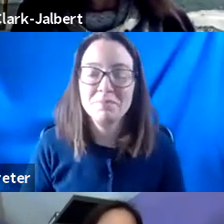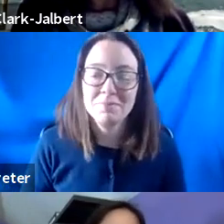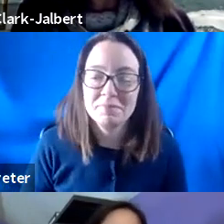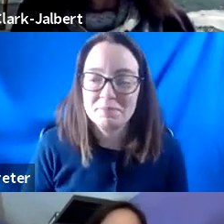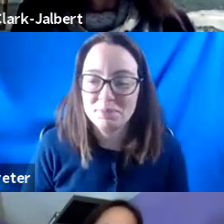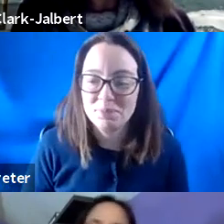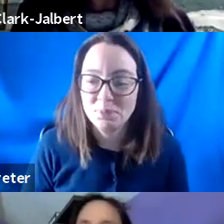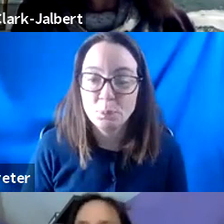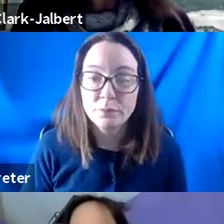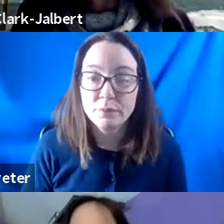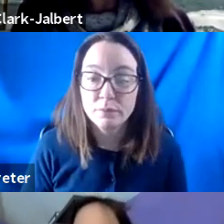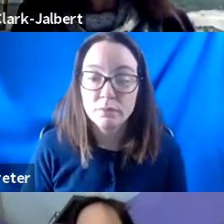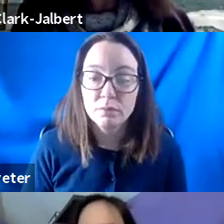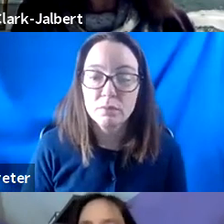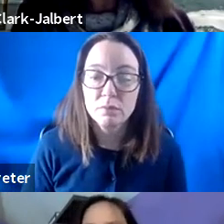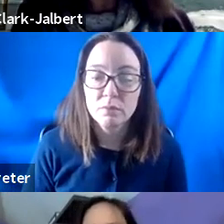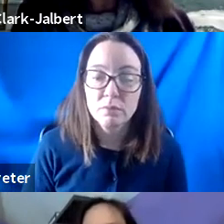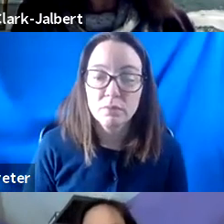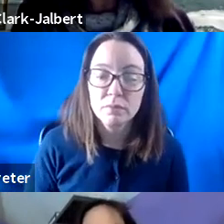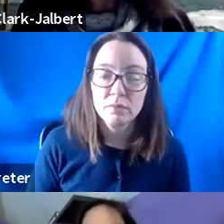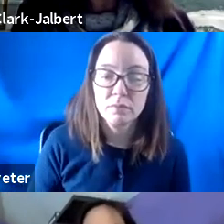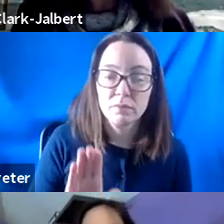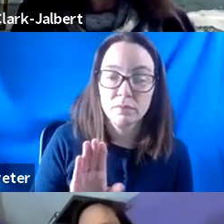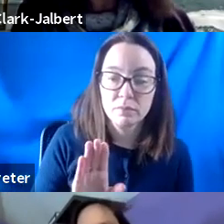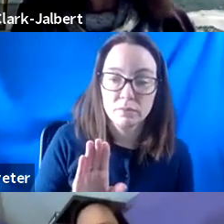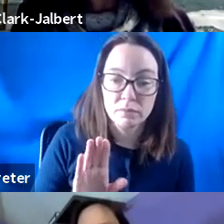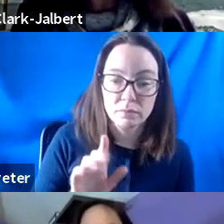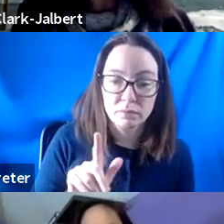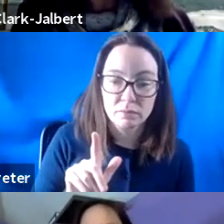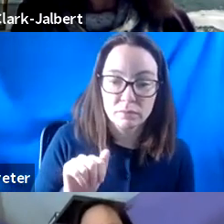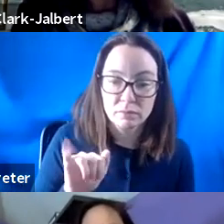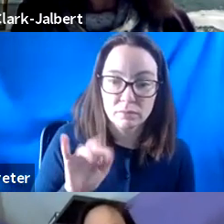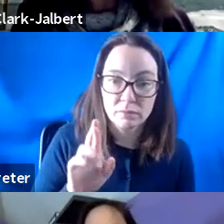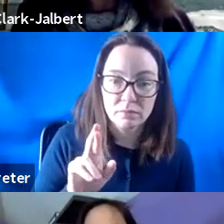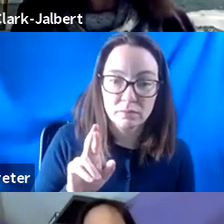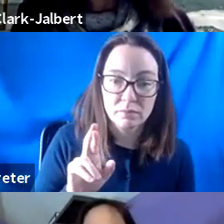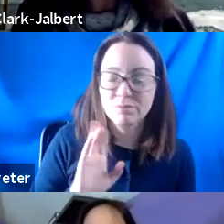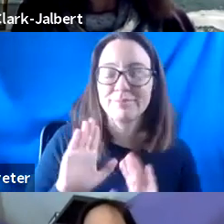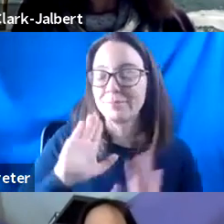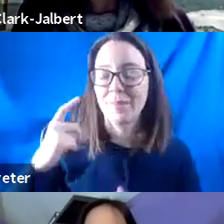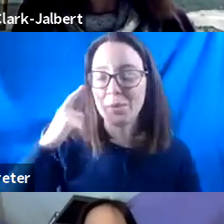Any other thoughts? Yeah, forget it. Go ahead. I got discombobulated.